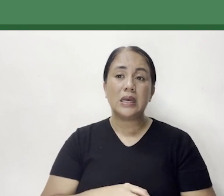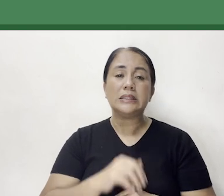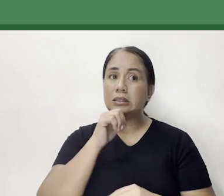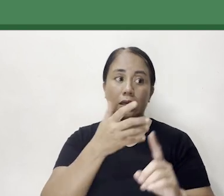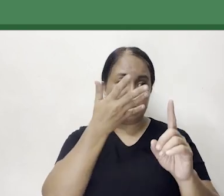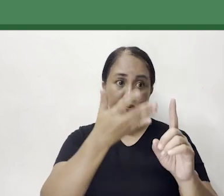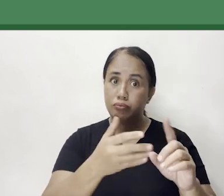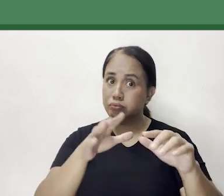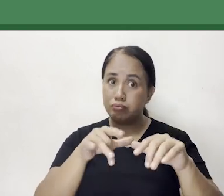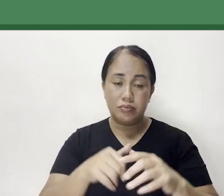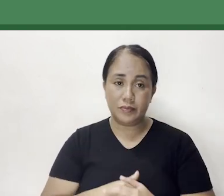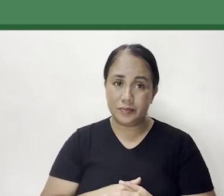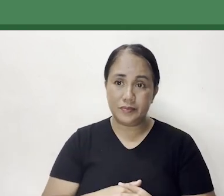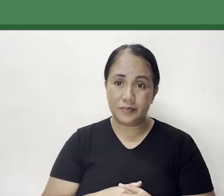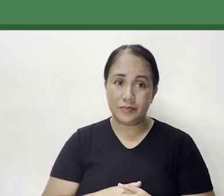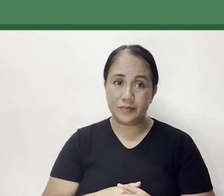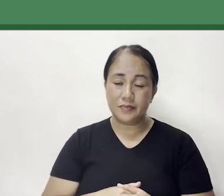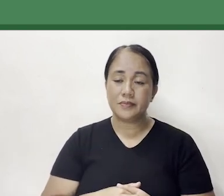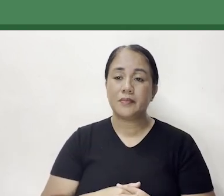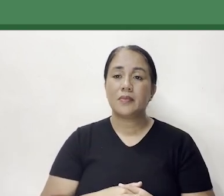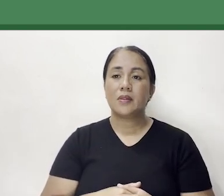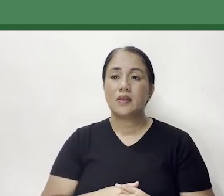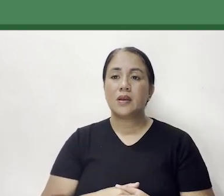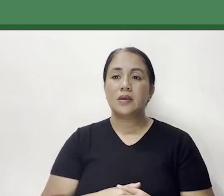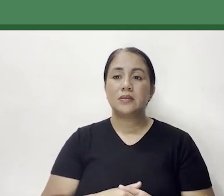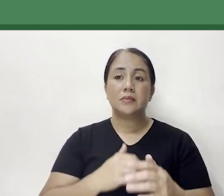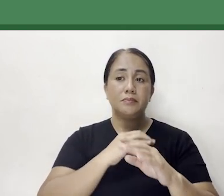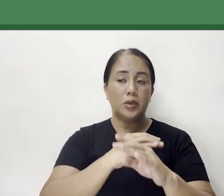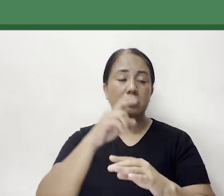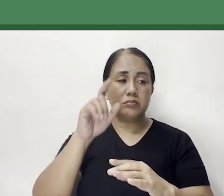barriers, not the persons with impairments.